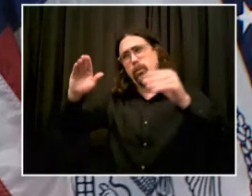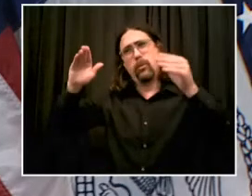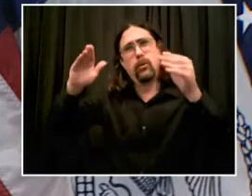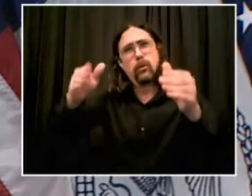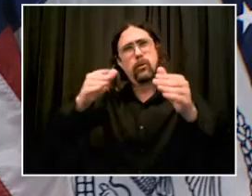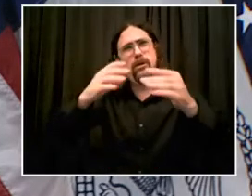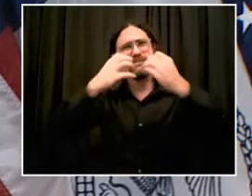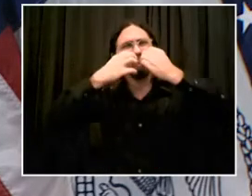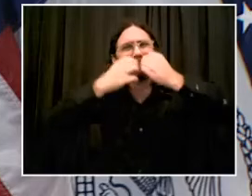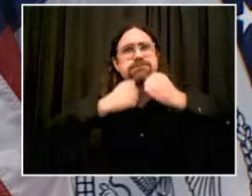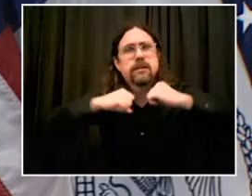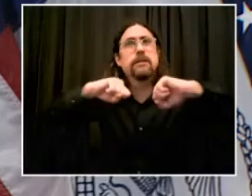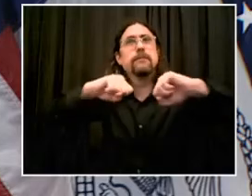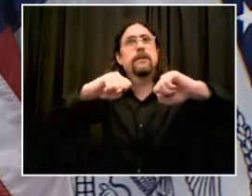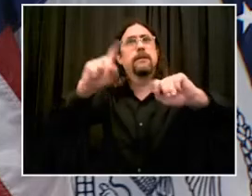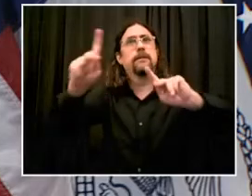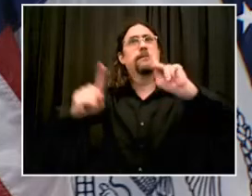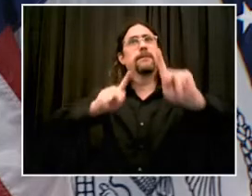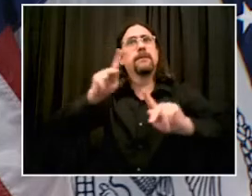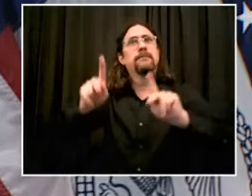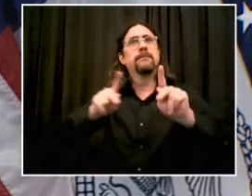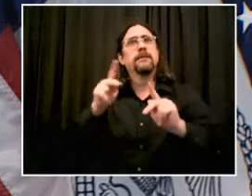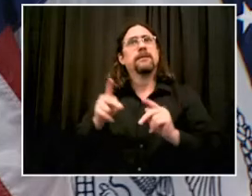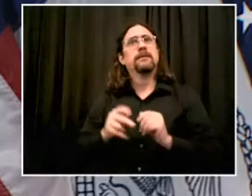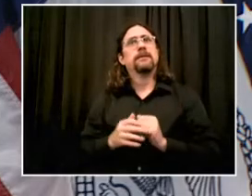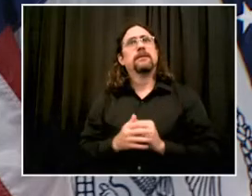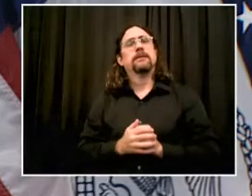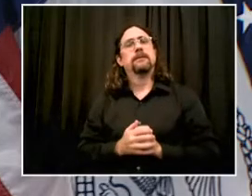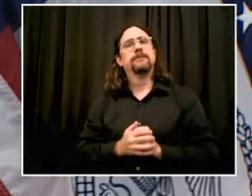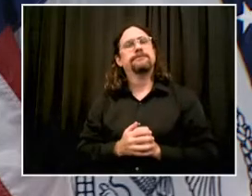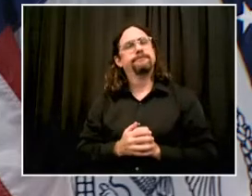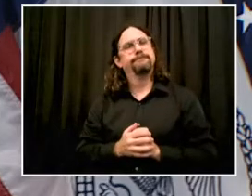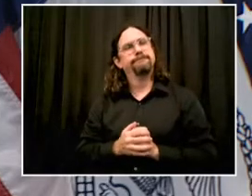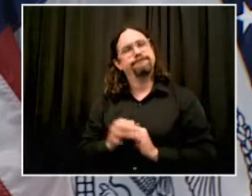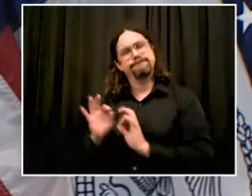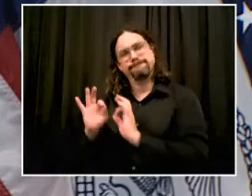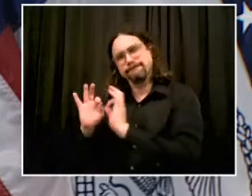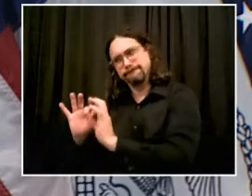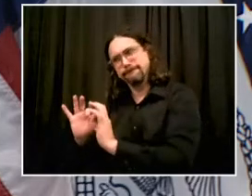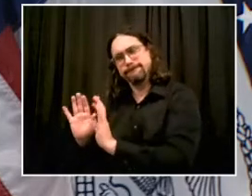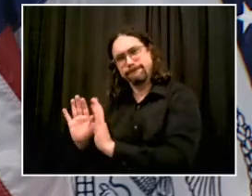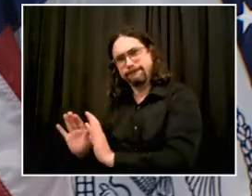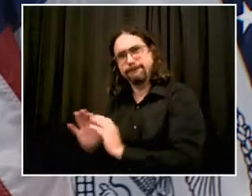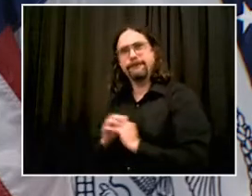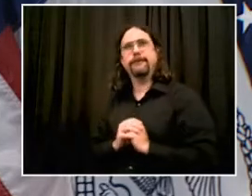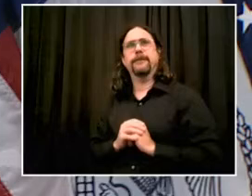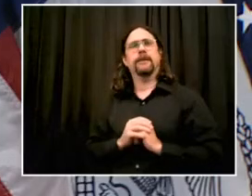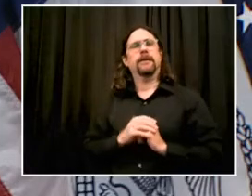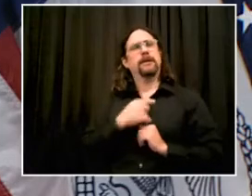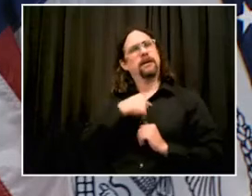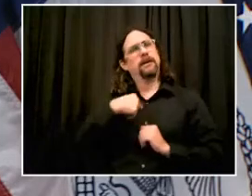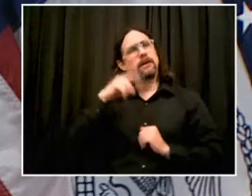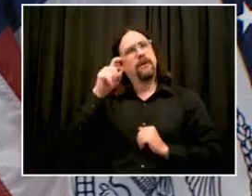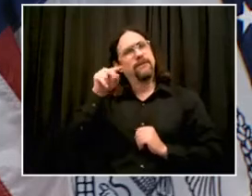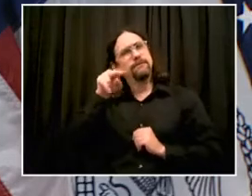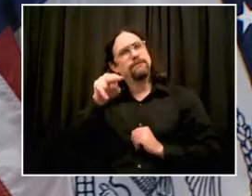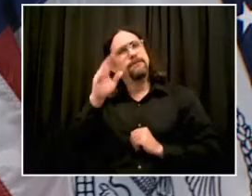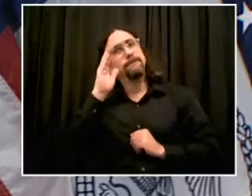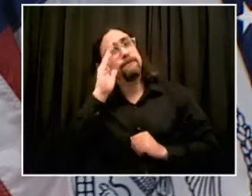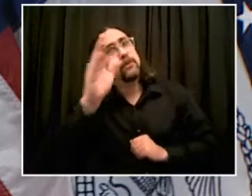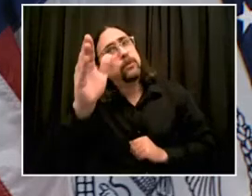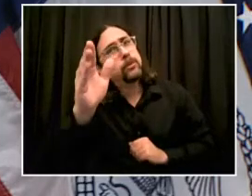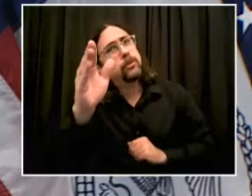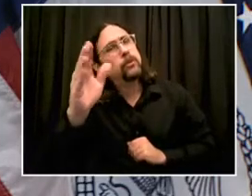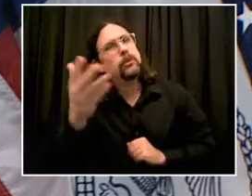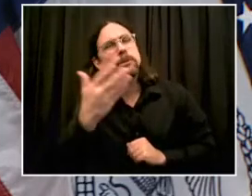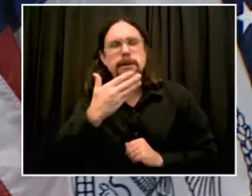is determine which people make sense to run which agencies, what kind of team dynamic, how are you going to